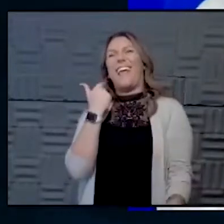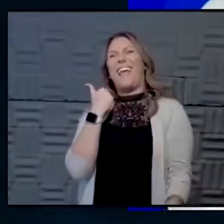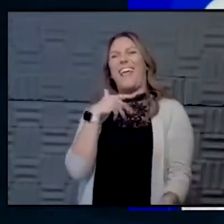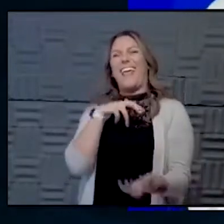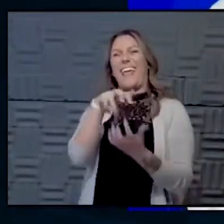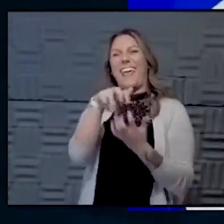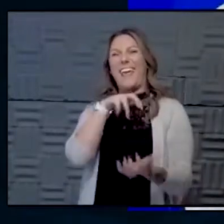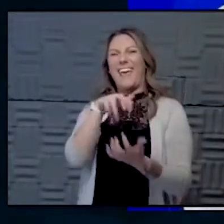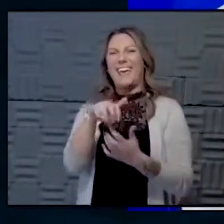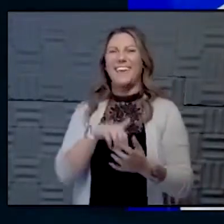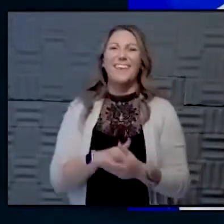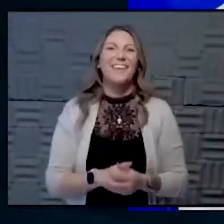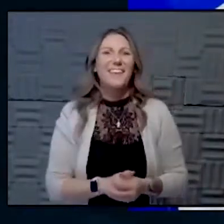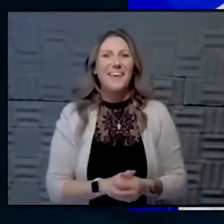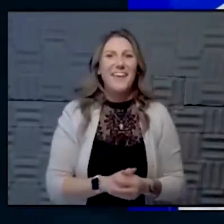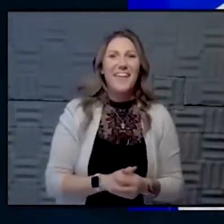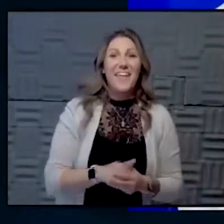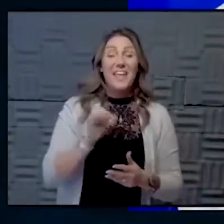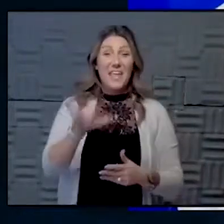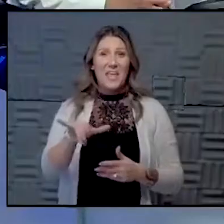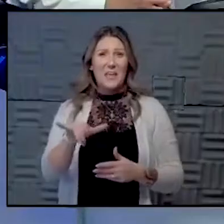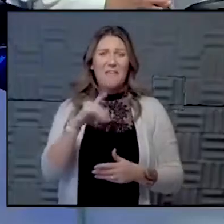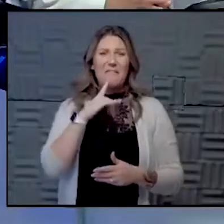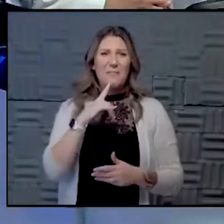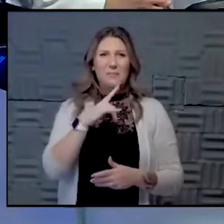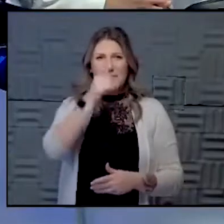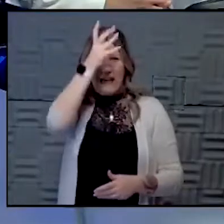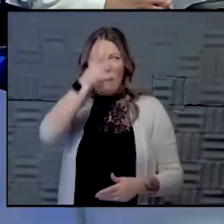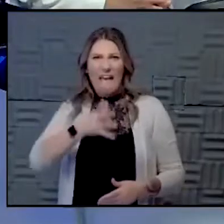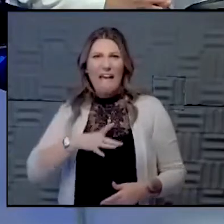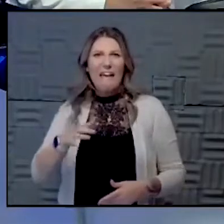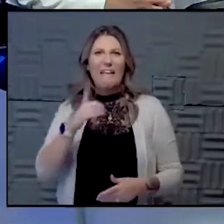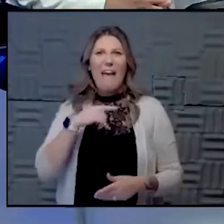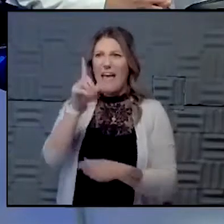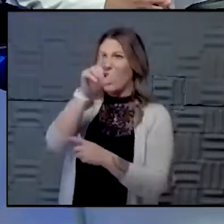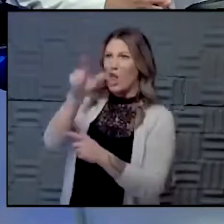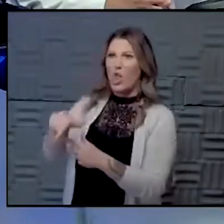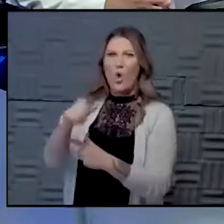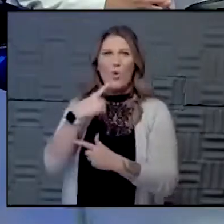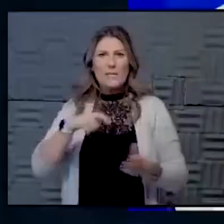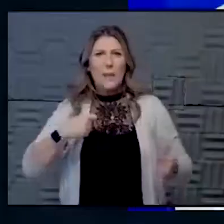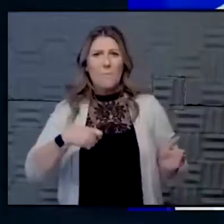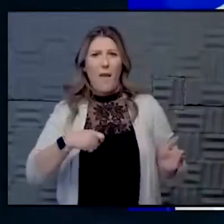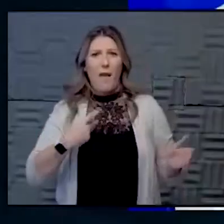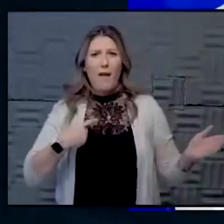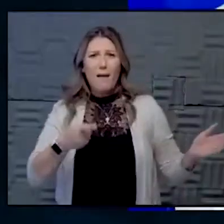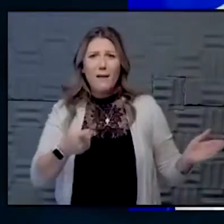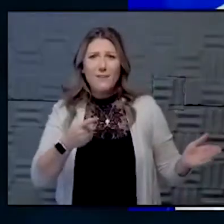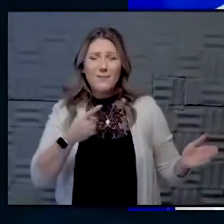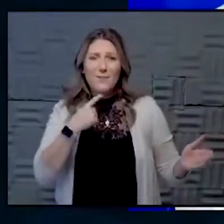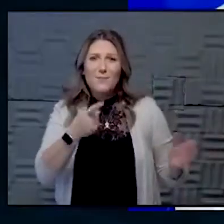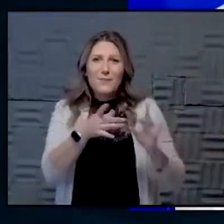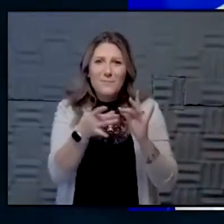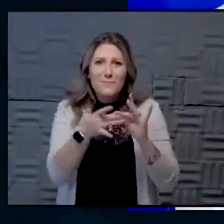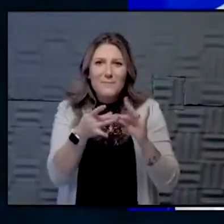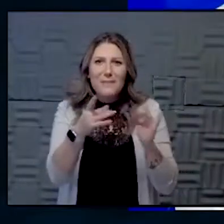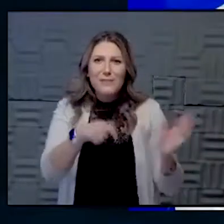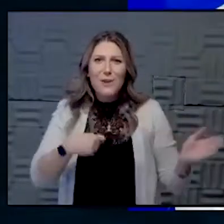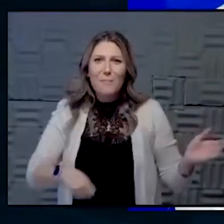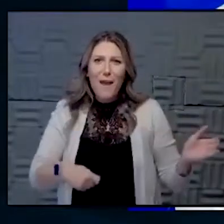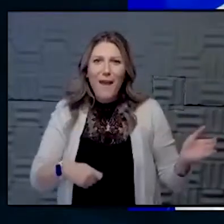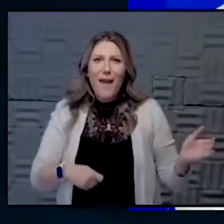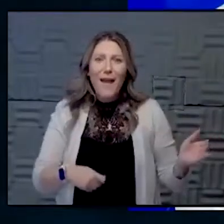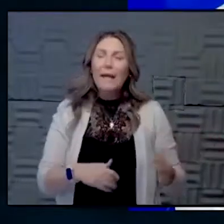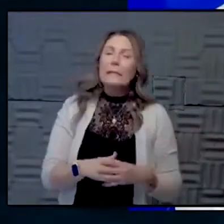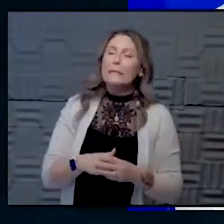I think there was a band that used to play in Lawrence called Dr. Jones. There was a band that played in Lawrence. Were you about to reference a band playing in Lawrence there, Dr. Jones?